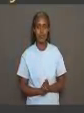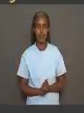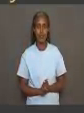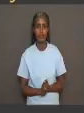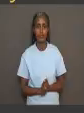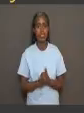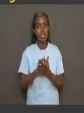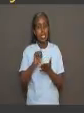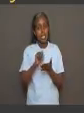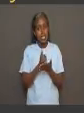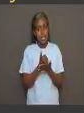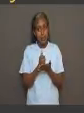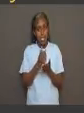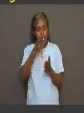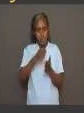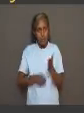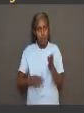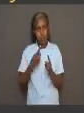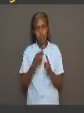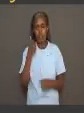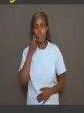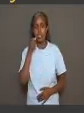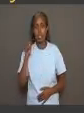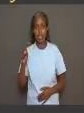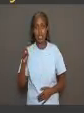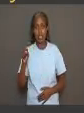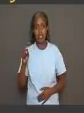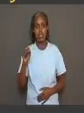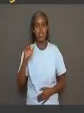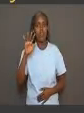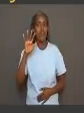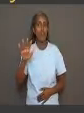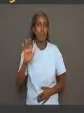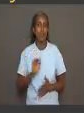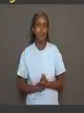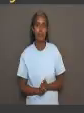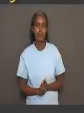The mean score for the girls is 5.